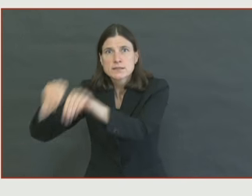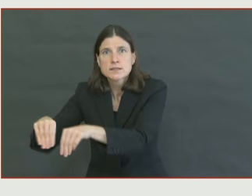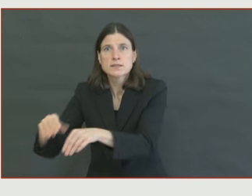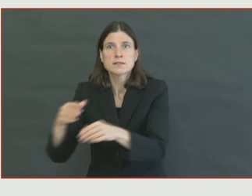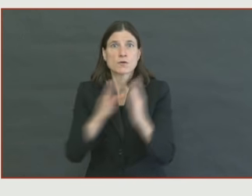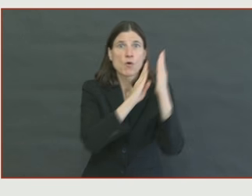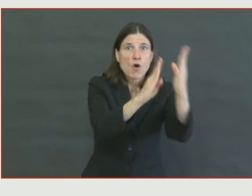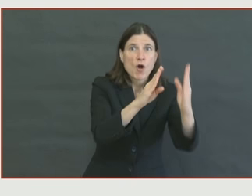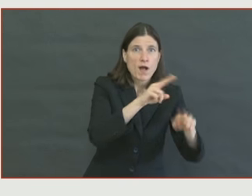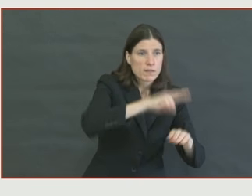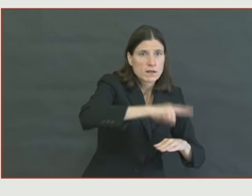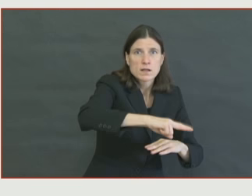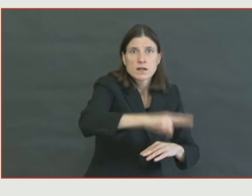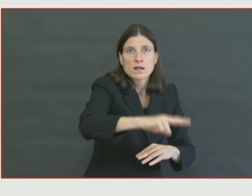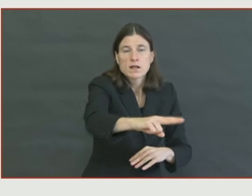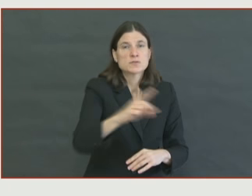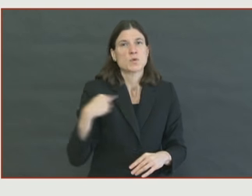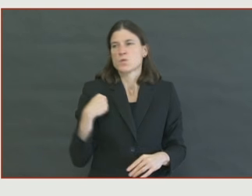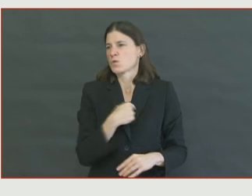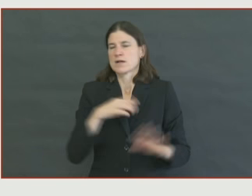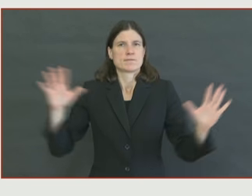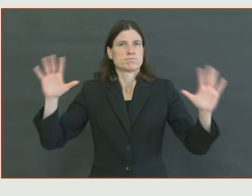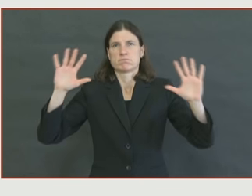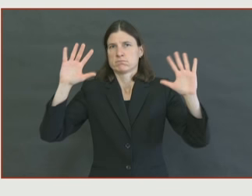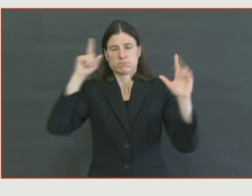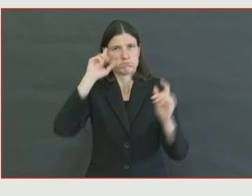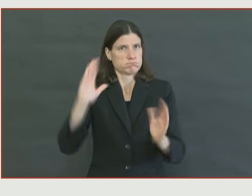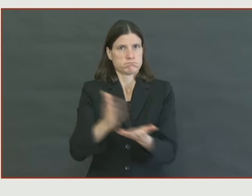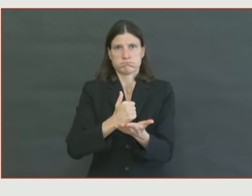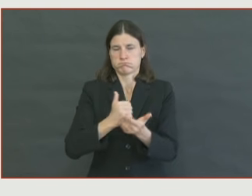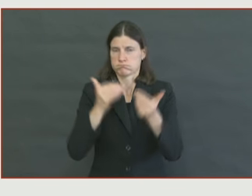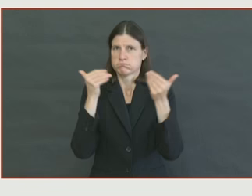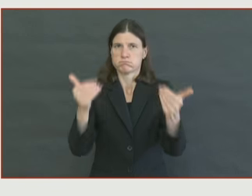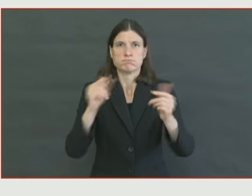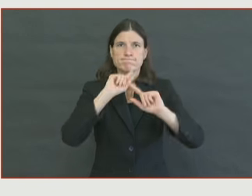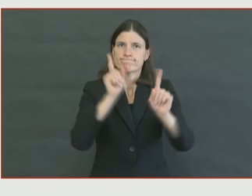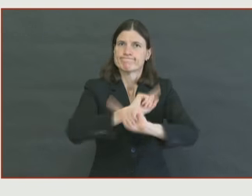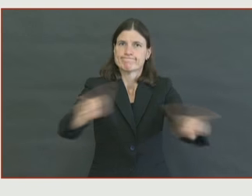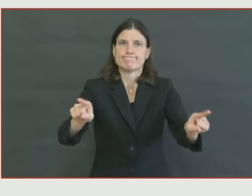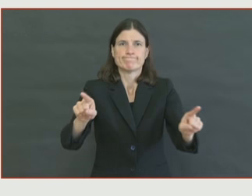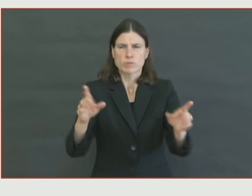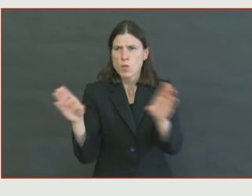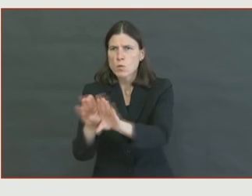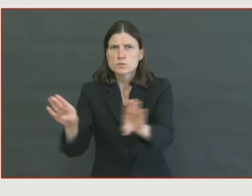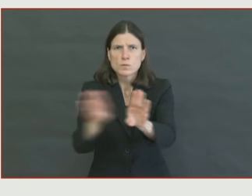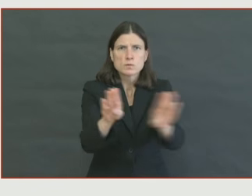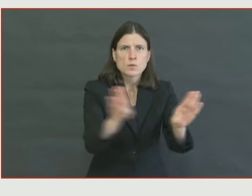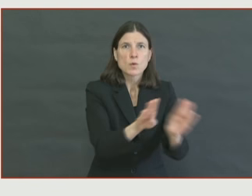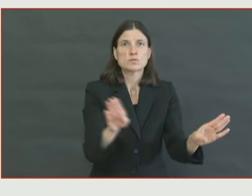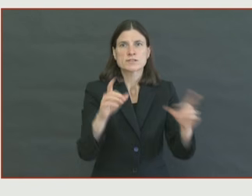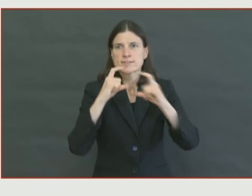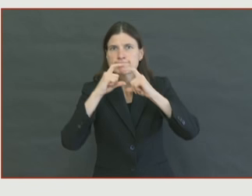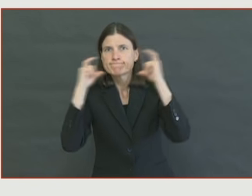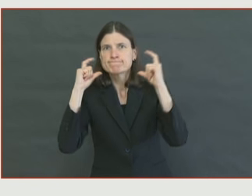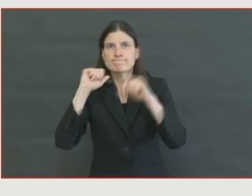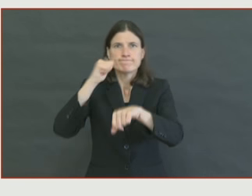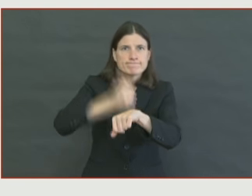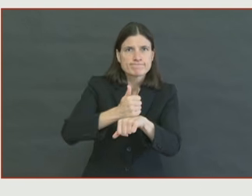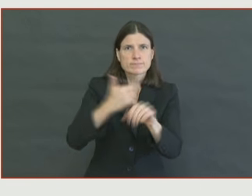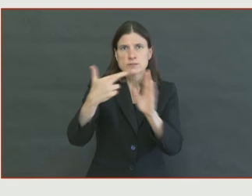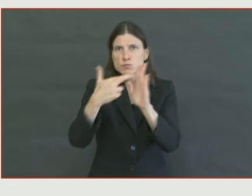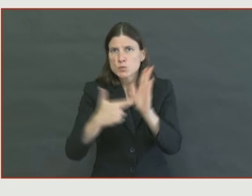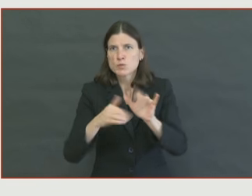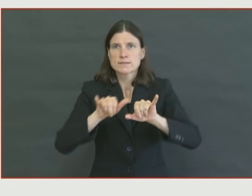and that's when we started closing schools, closing businesses, et cetera. You will see that from the beginning,